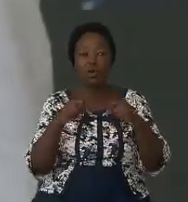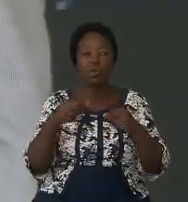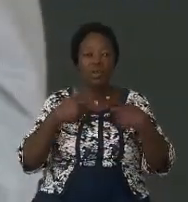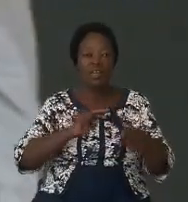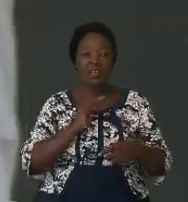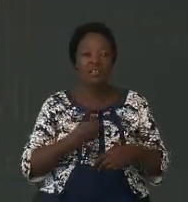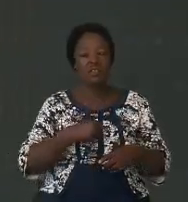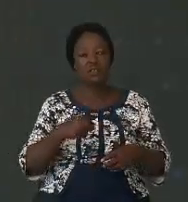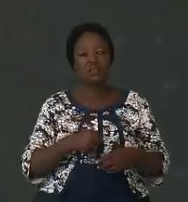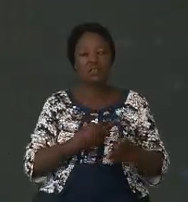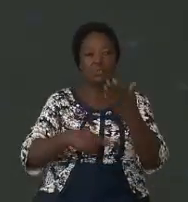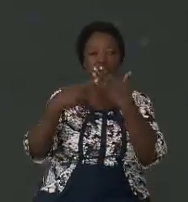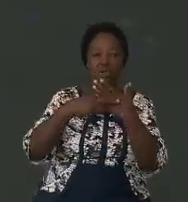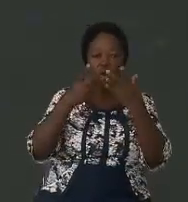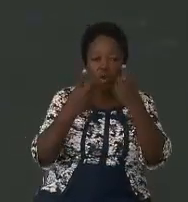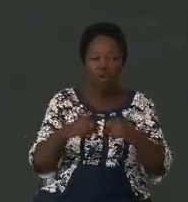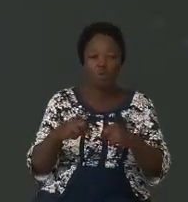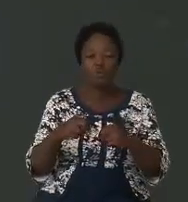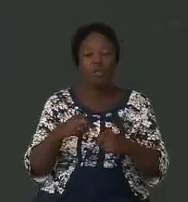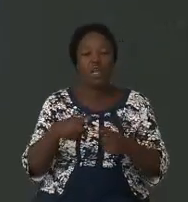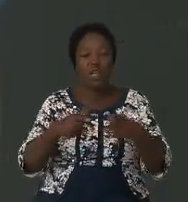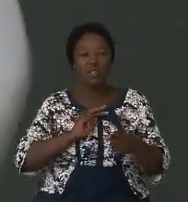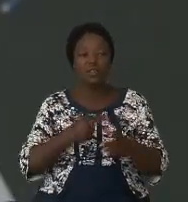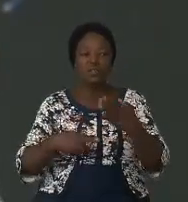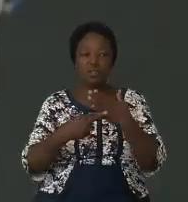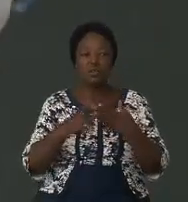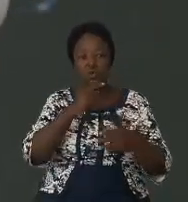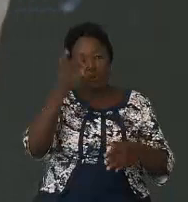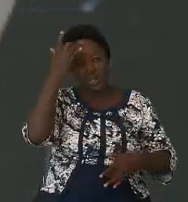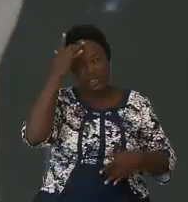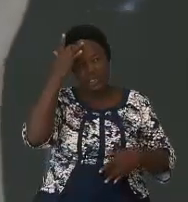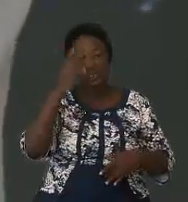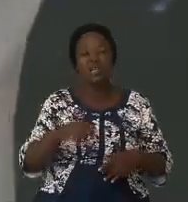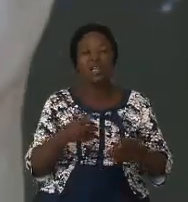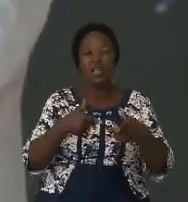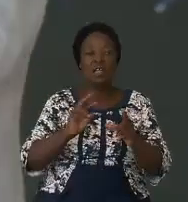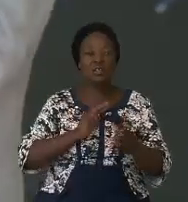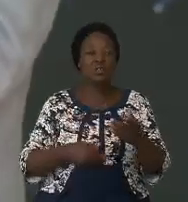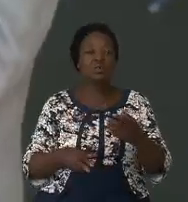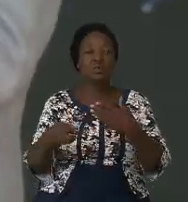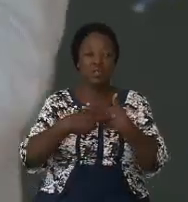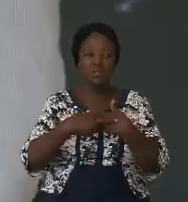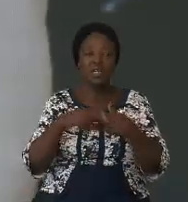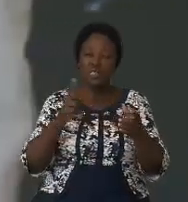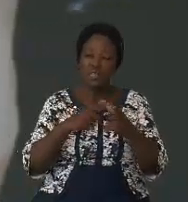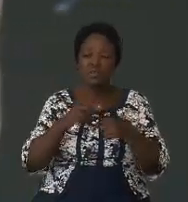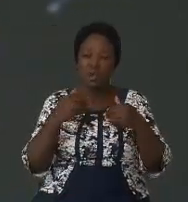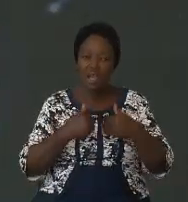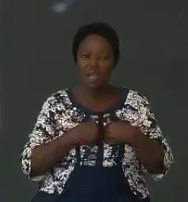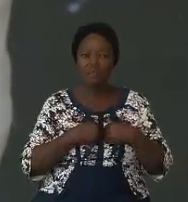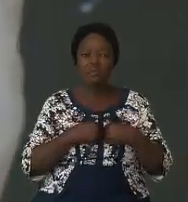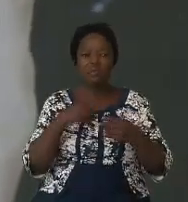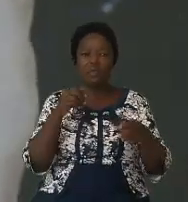1. Come, let us return. You're sick? Come, let us return. You are depressed?